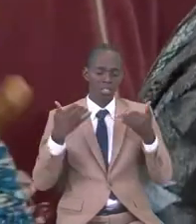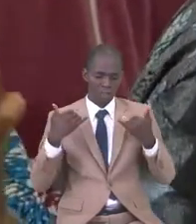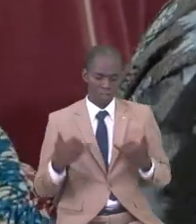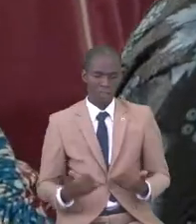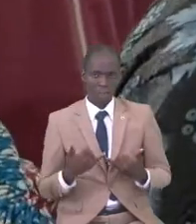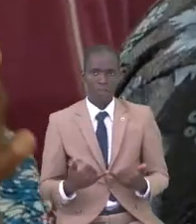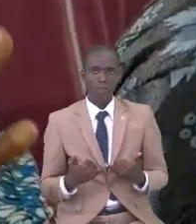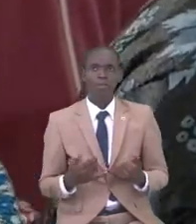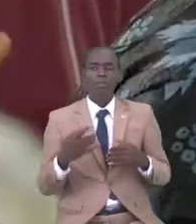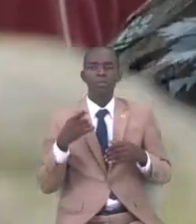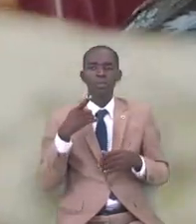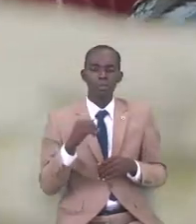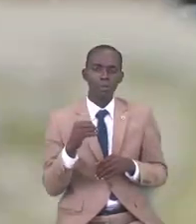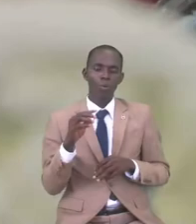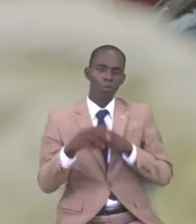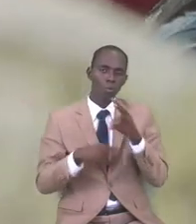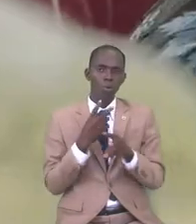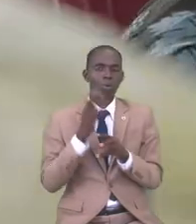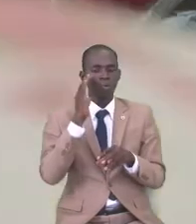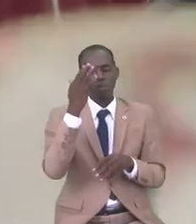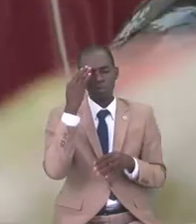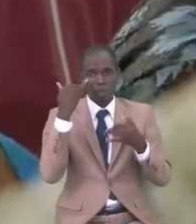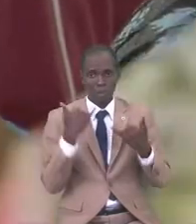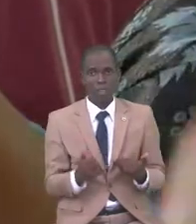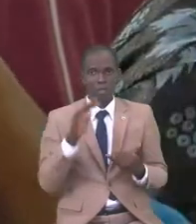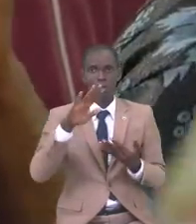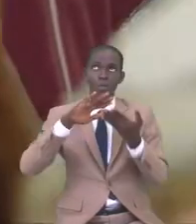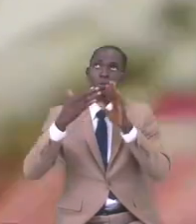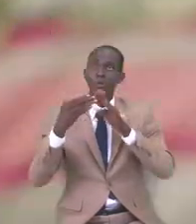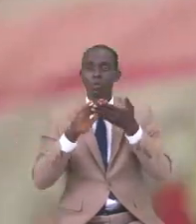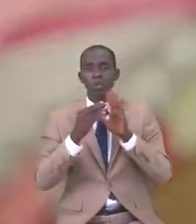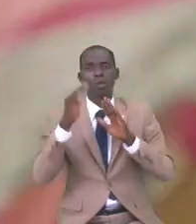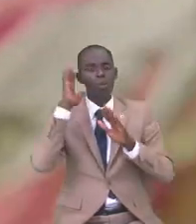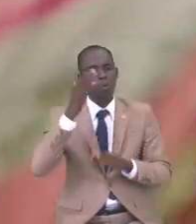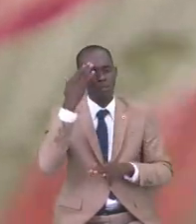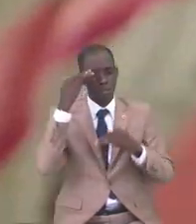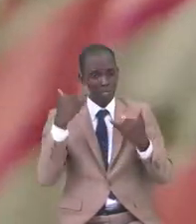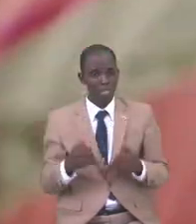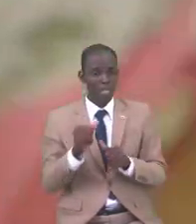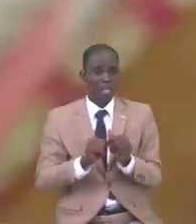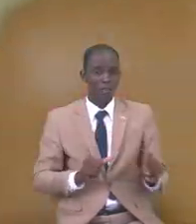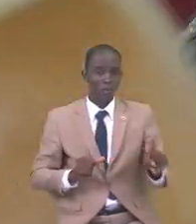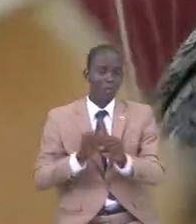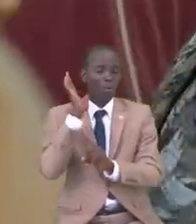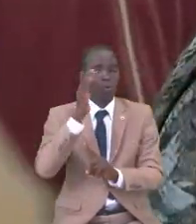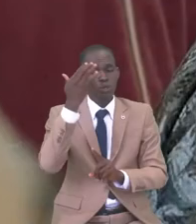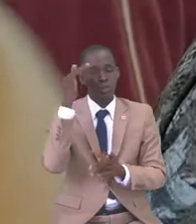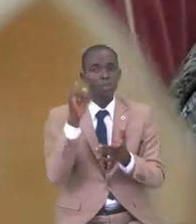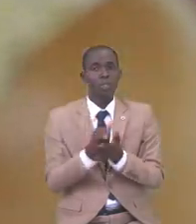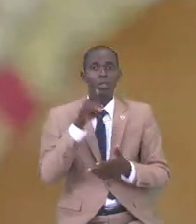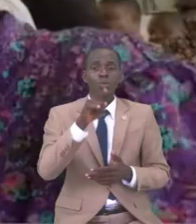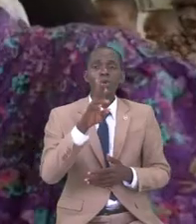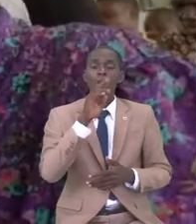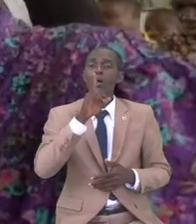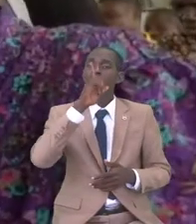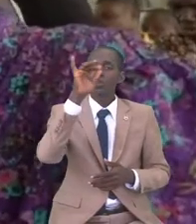your world will know. Now your community will know. Now everybody around you will know that you are truly a